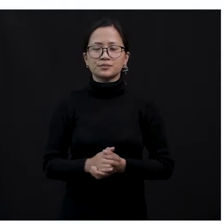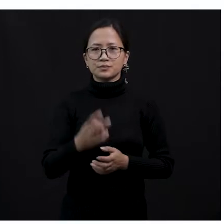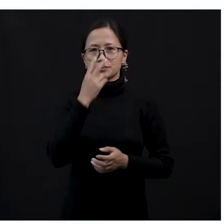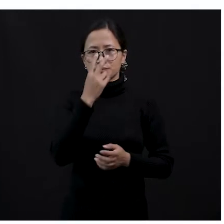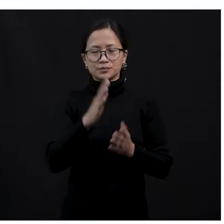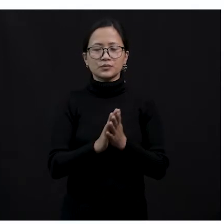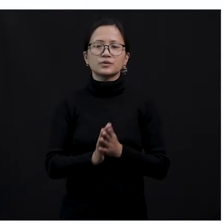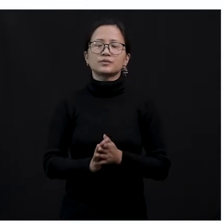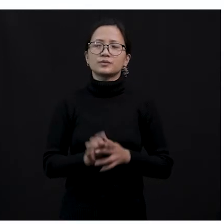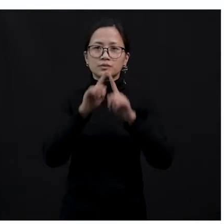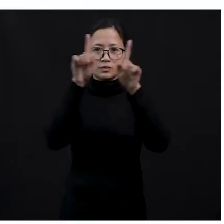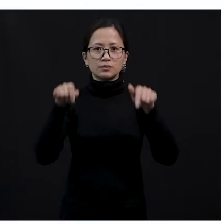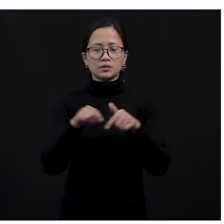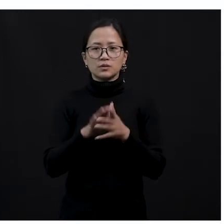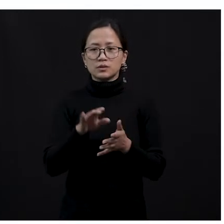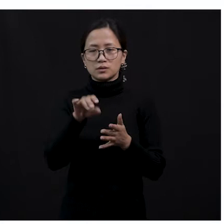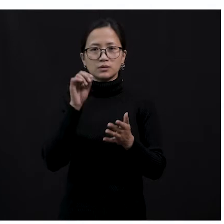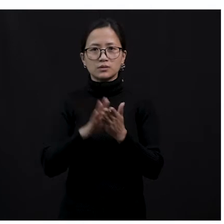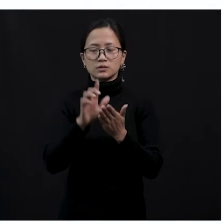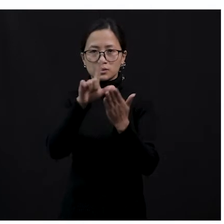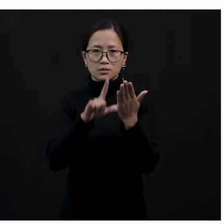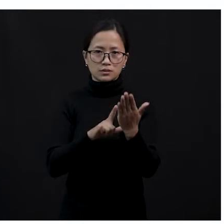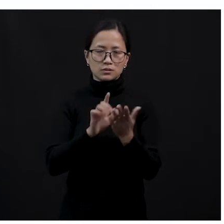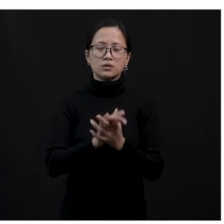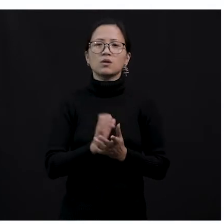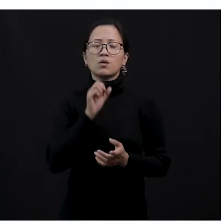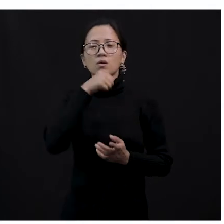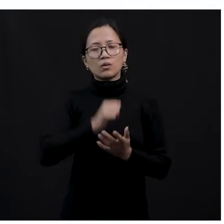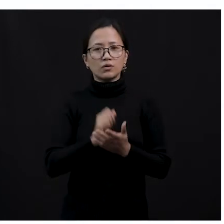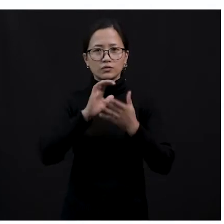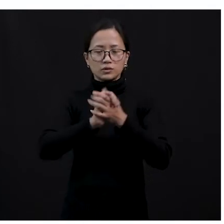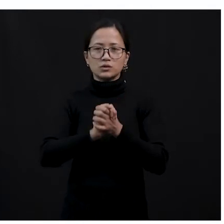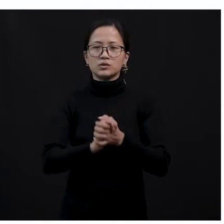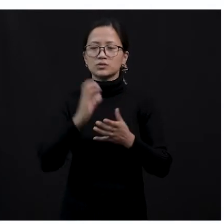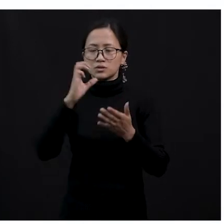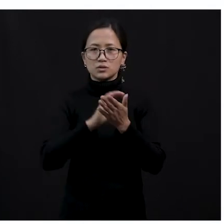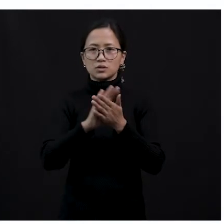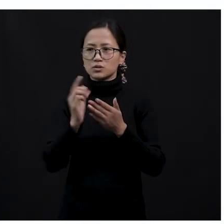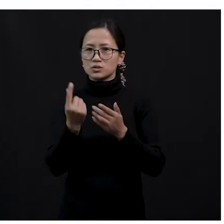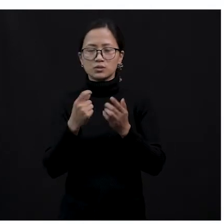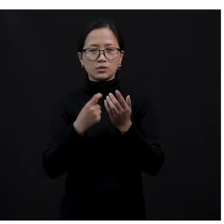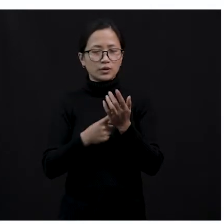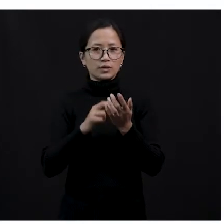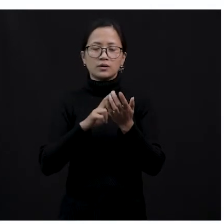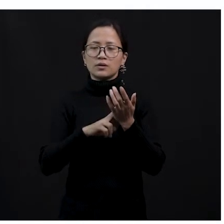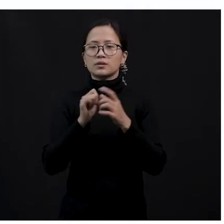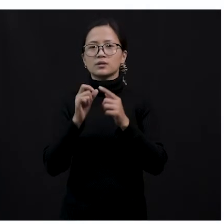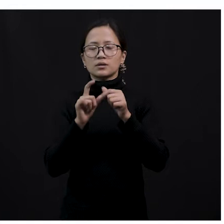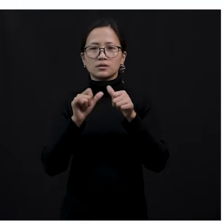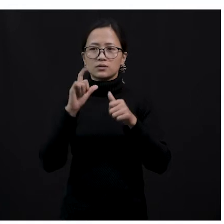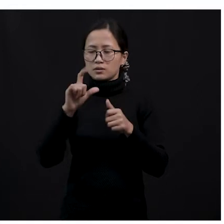So, in this envelope, we found that it was a letter from his old friend Chunilal. I'm sure you remember who is